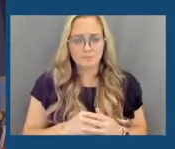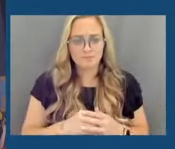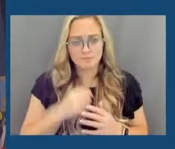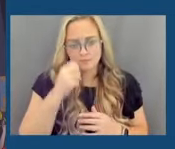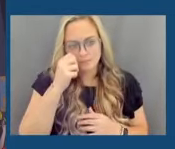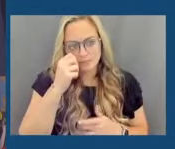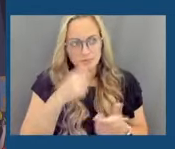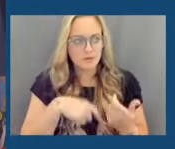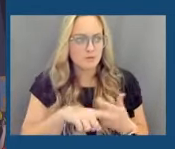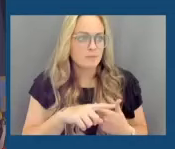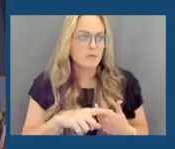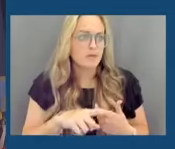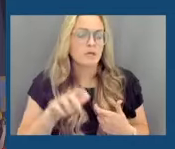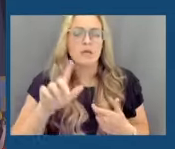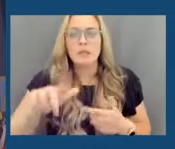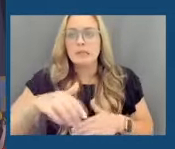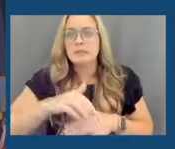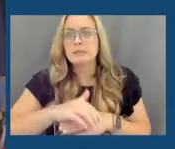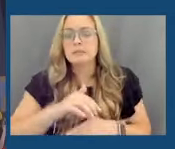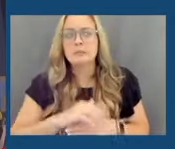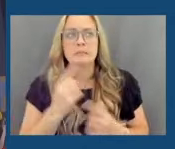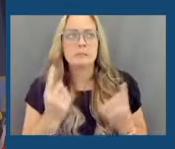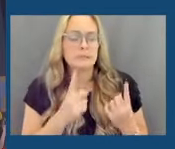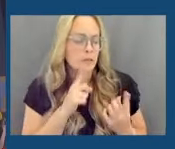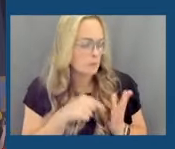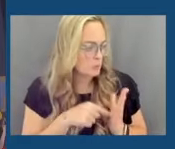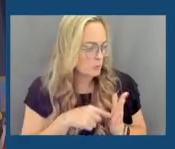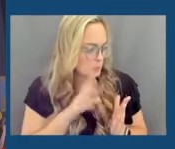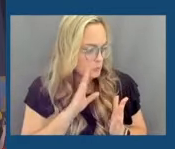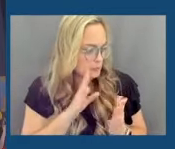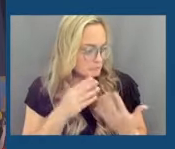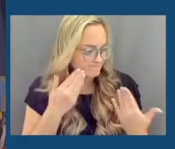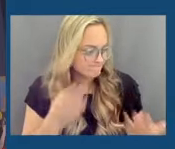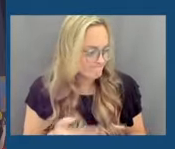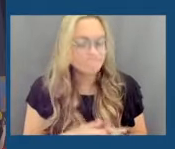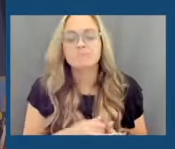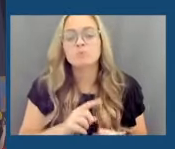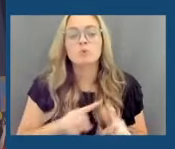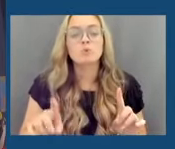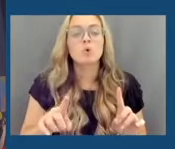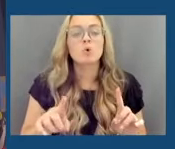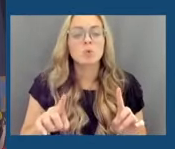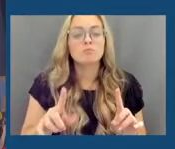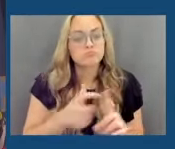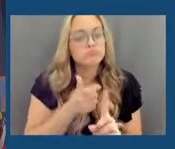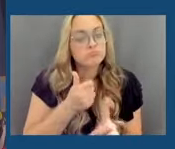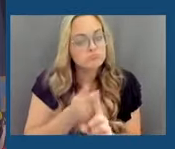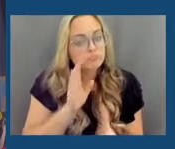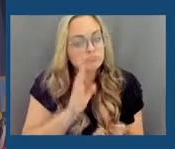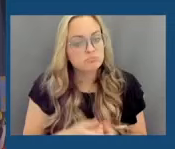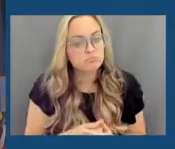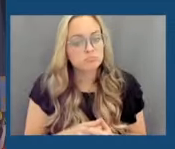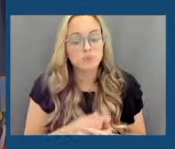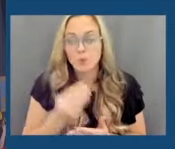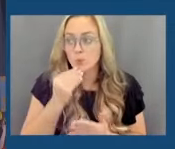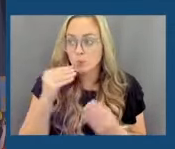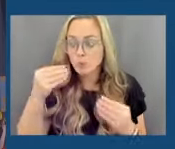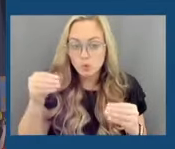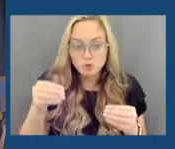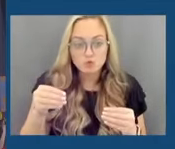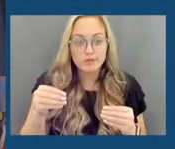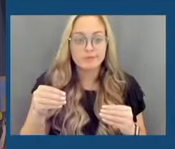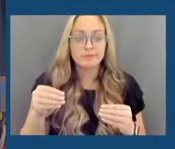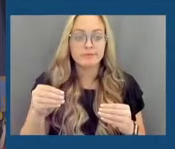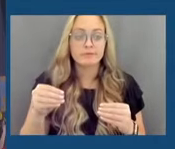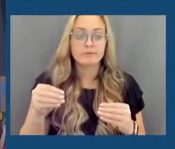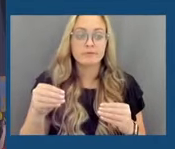of being there late at night worrying about how to pay the bills. So it goes a real long way. The groceries, I go shopping